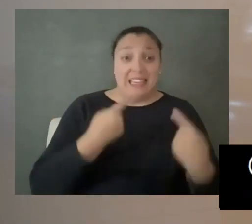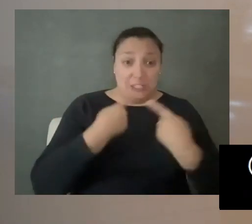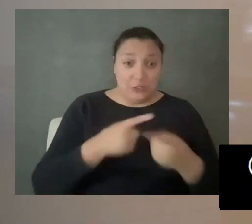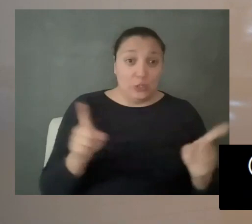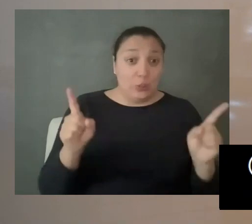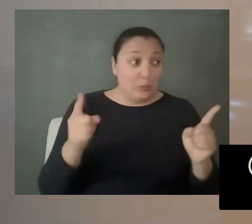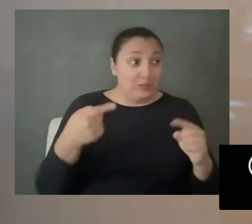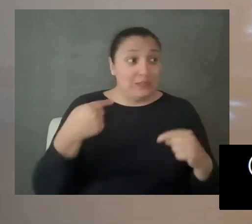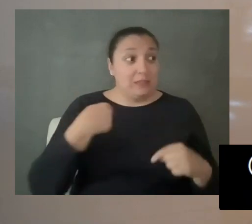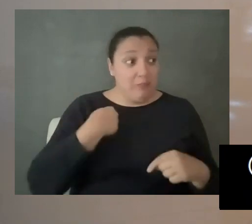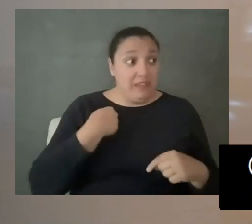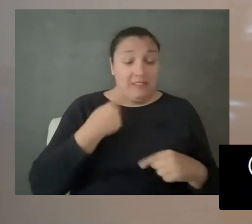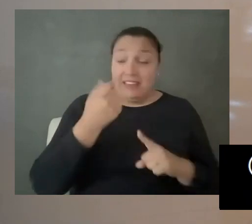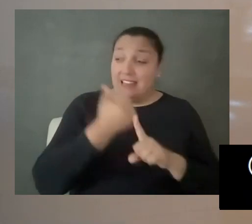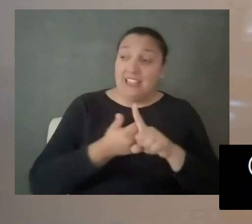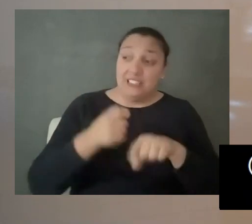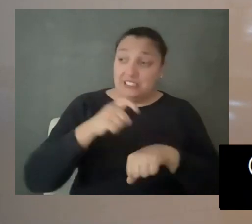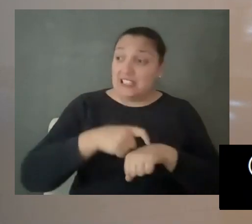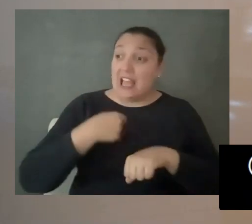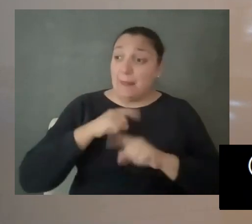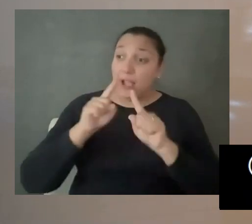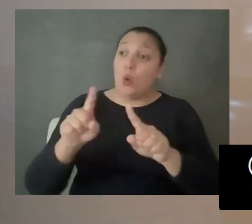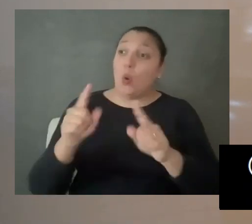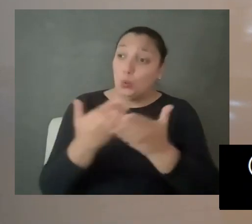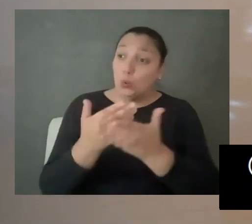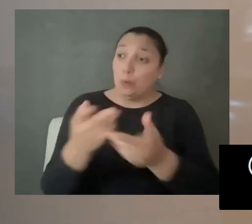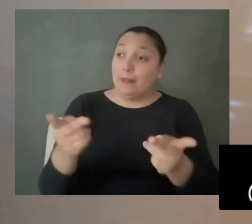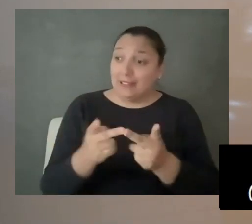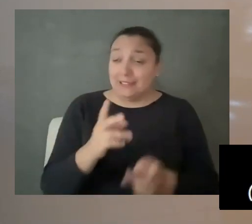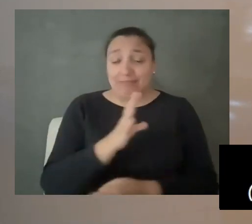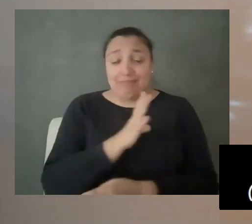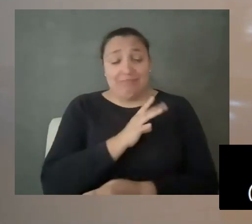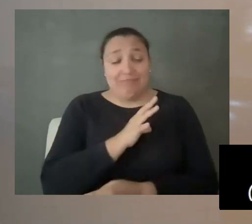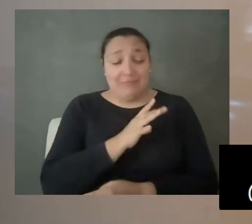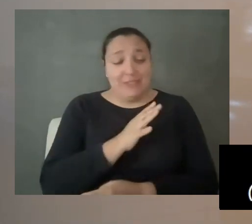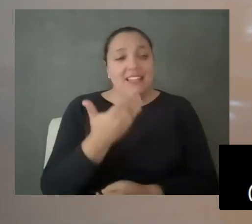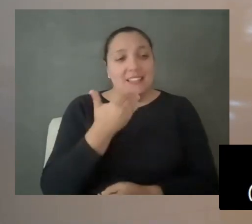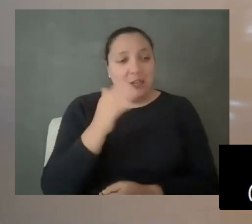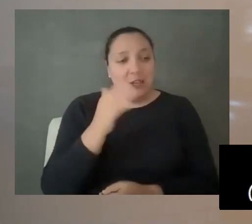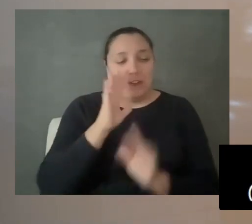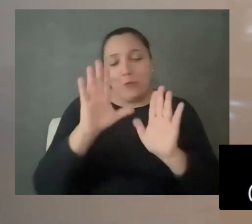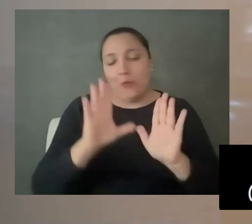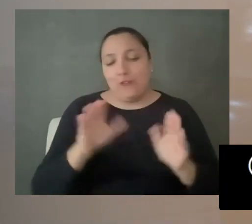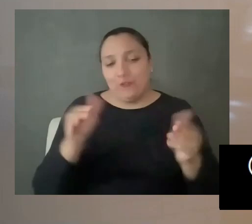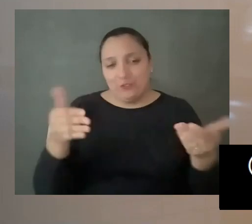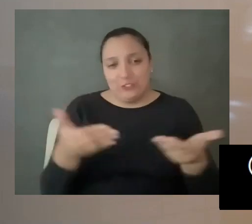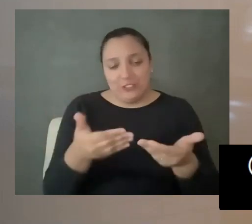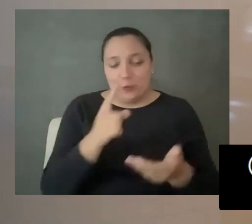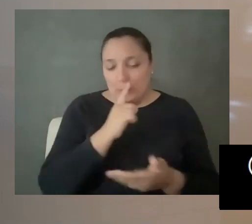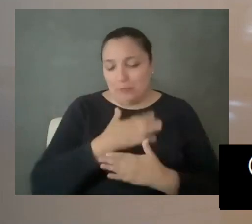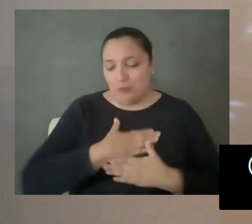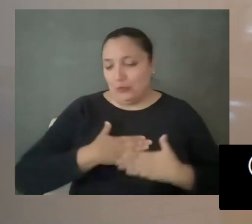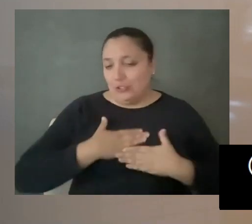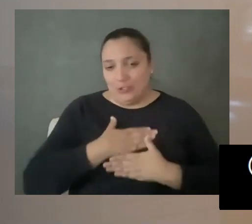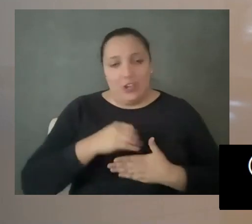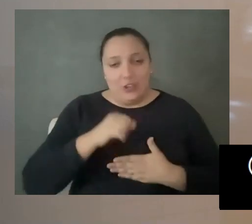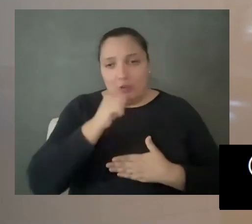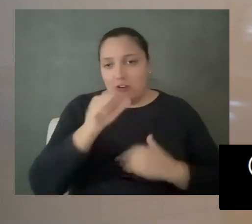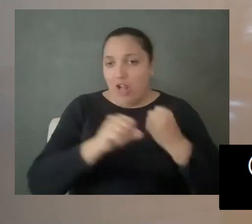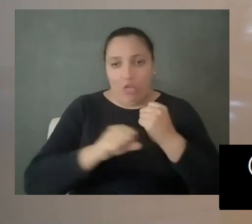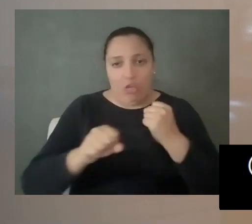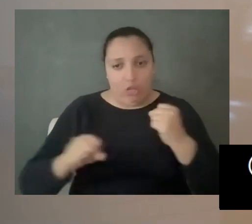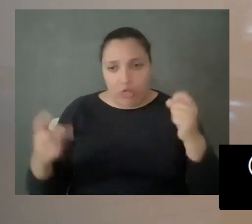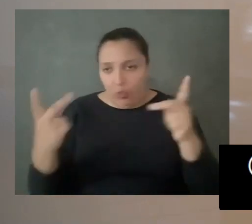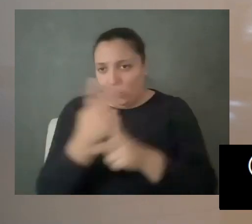thing that he goes to. Thank you for that generous introduction. I appreciate it. I'm glad that you didn't go any further. Having